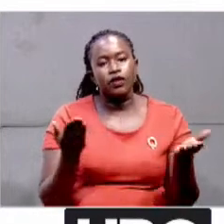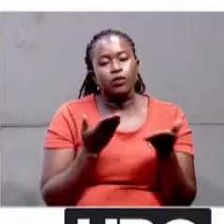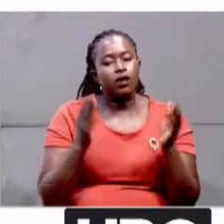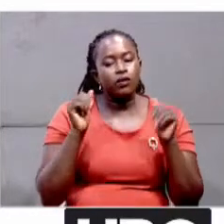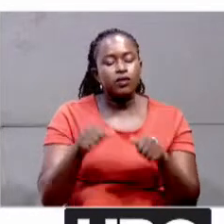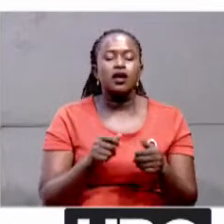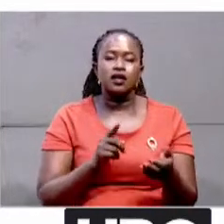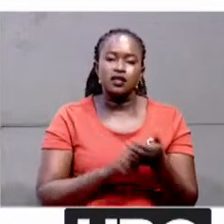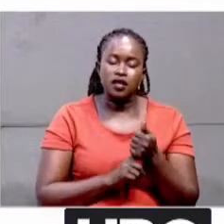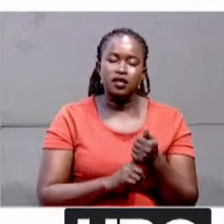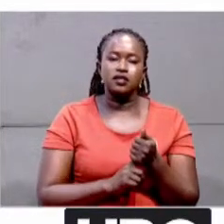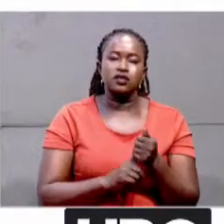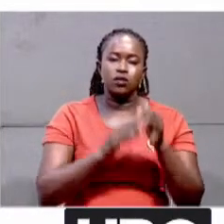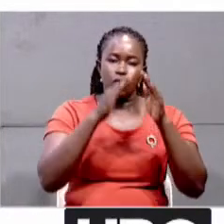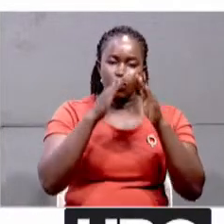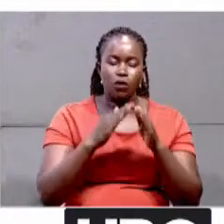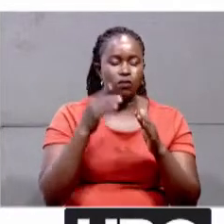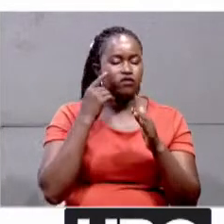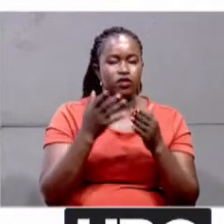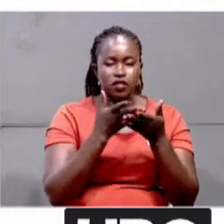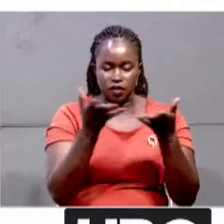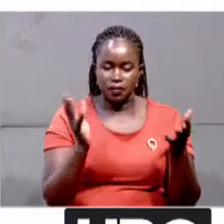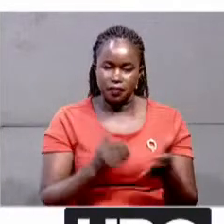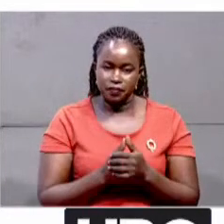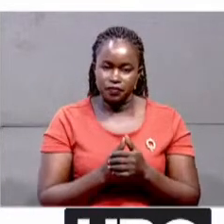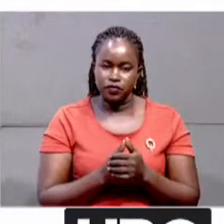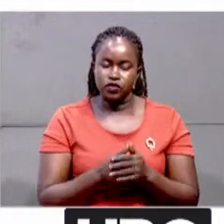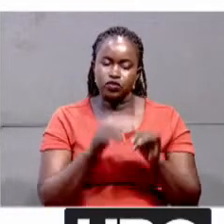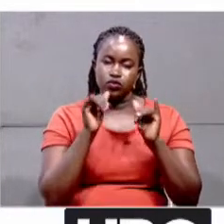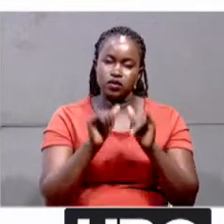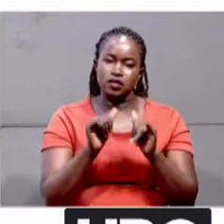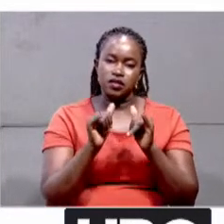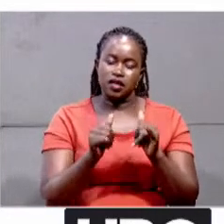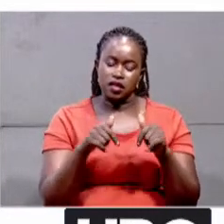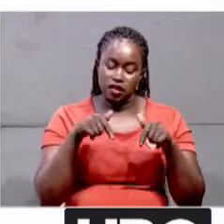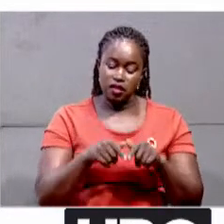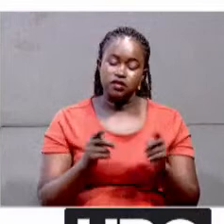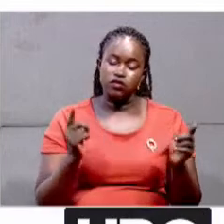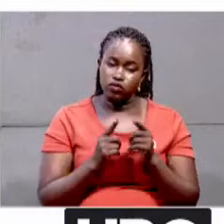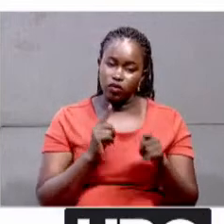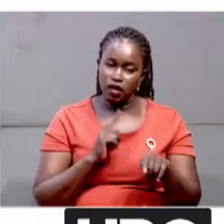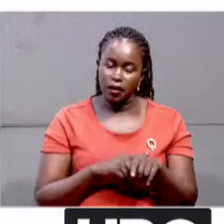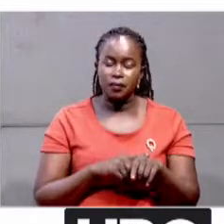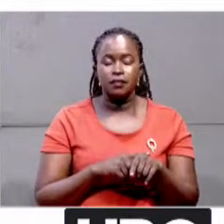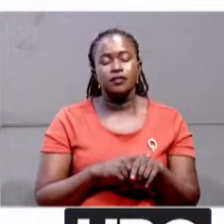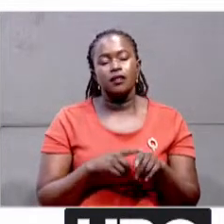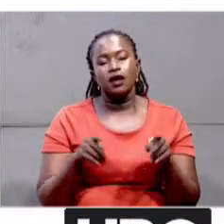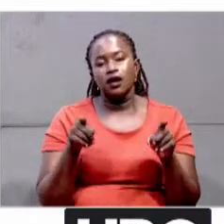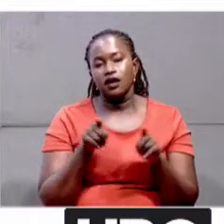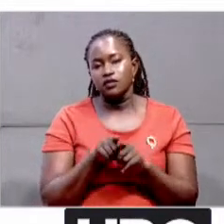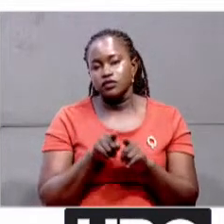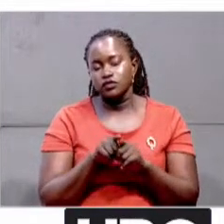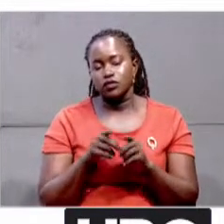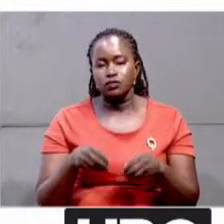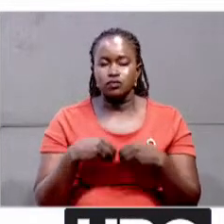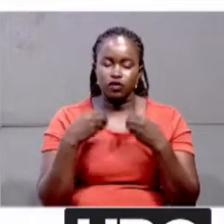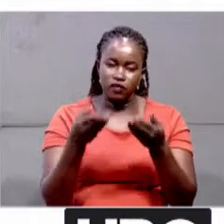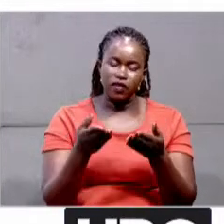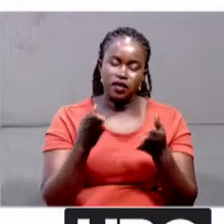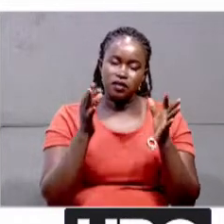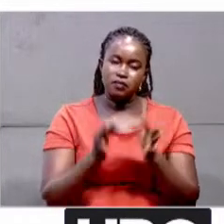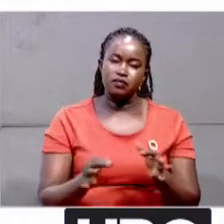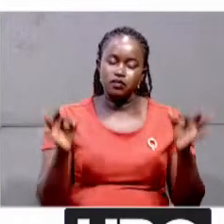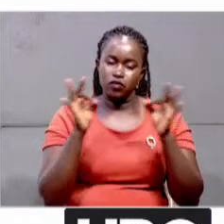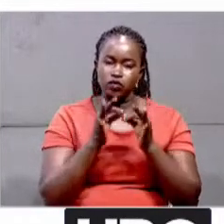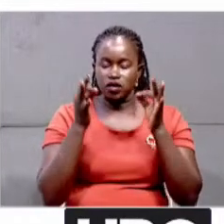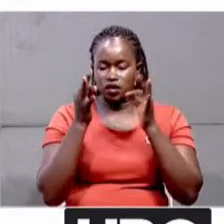get accommodation for them to stay in the meantime, and also to provide for them